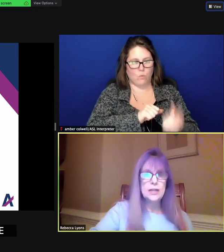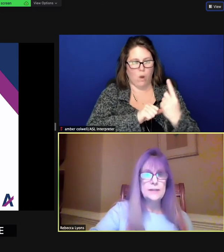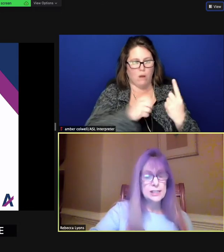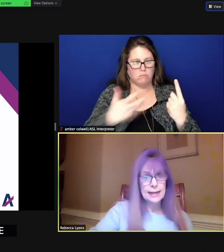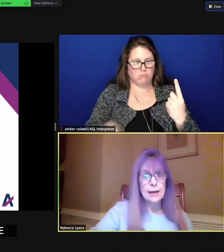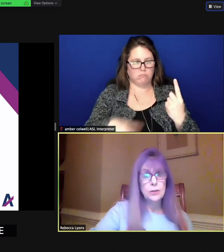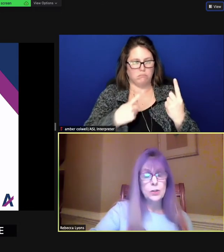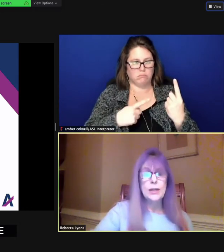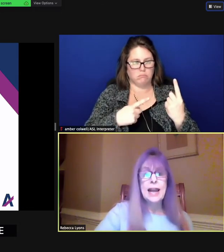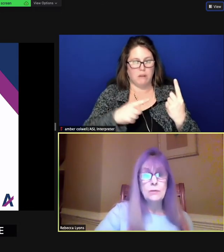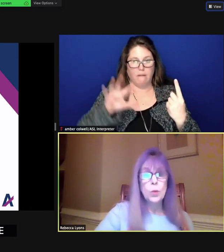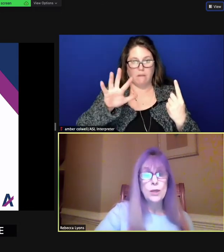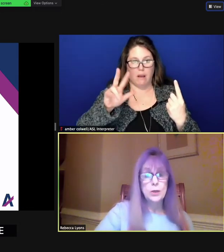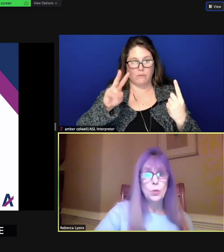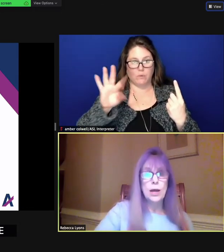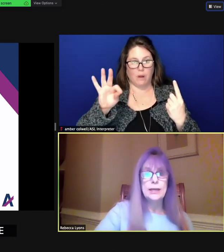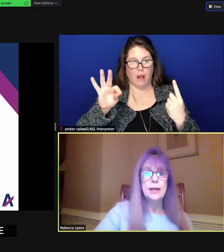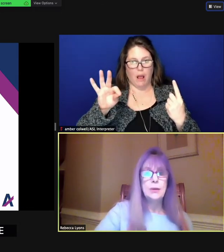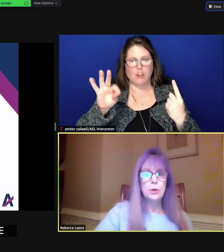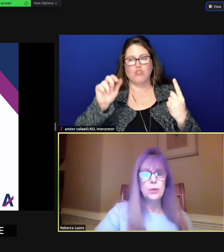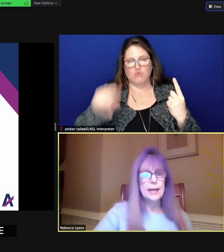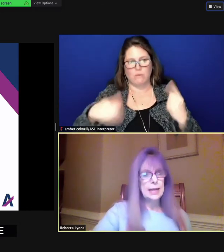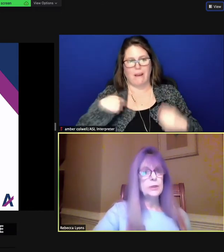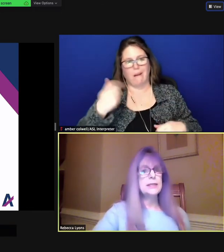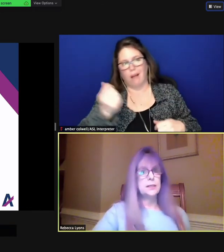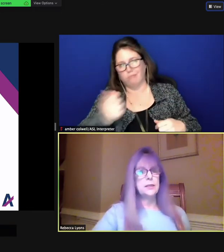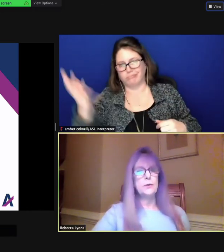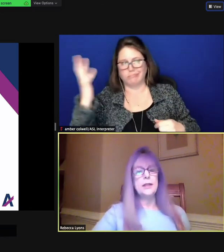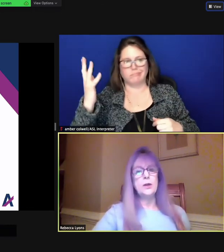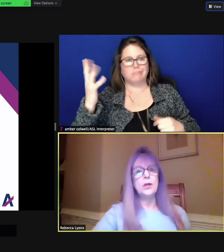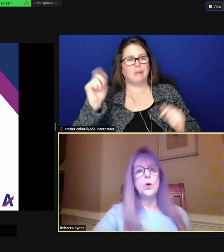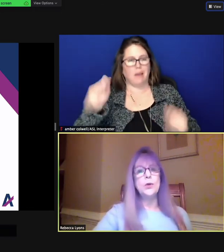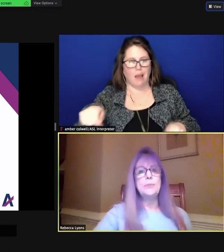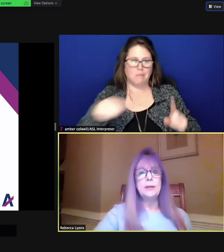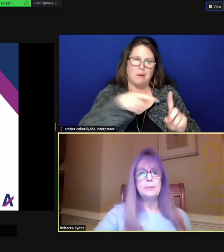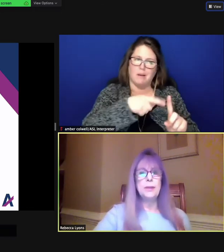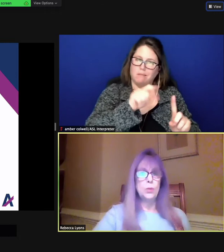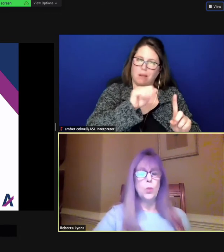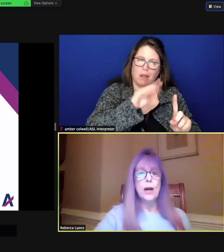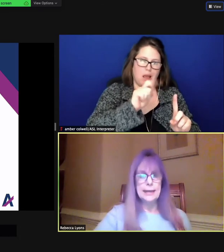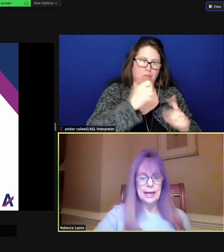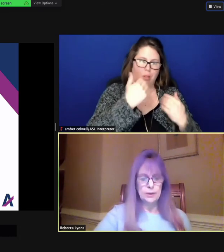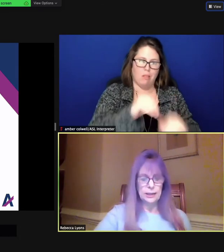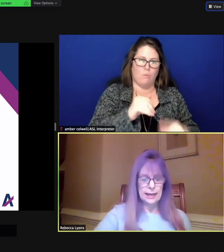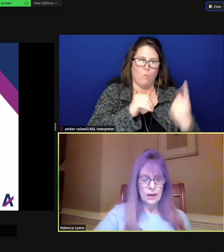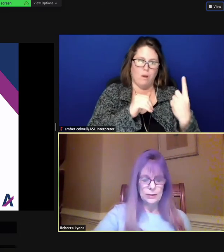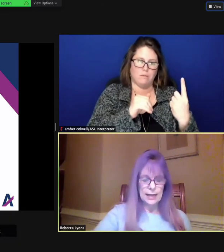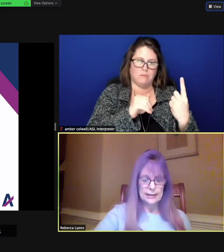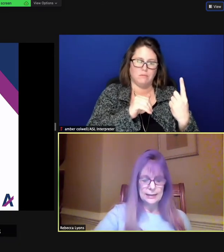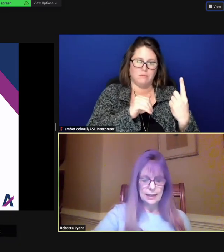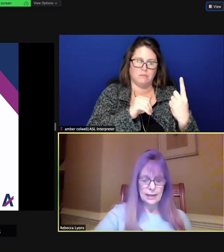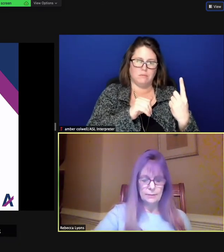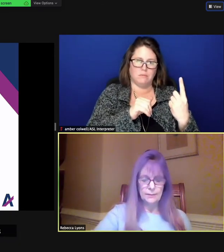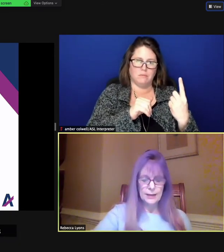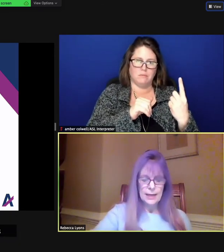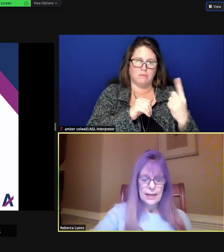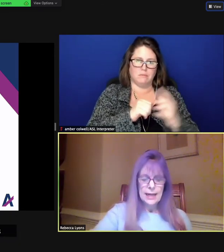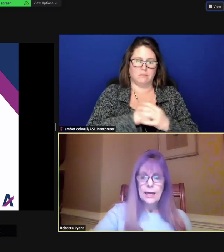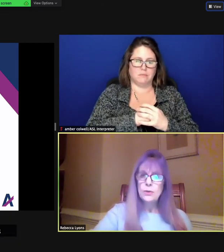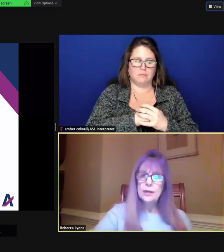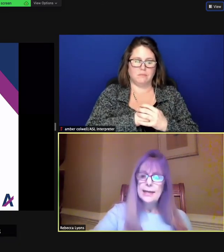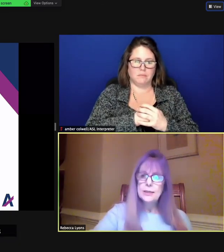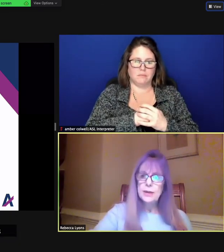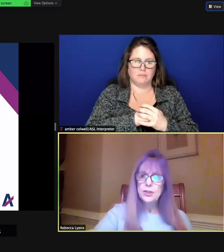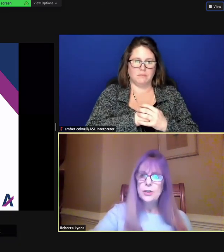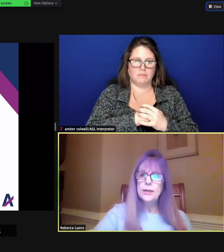college savings accounts, you can have more than one. But with ABLE, it's different. There can only be one ABLE account at a time. And